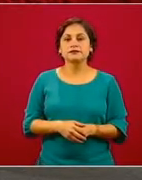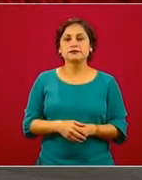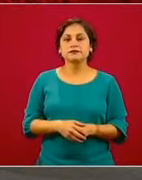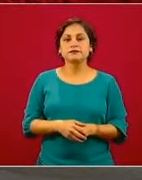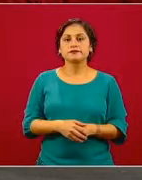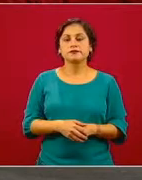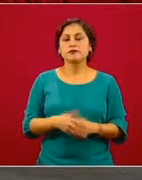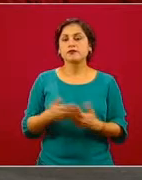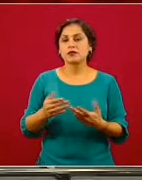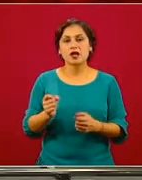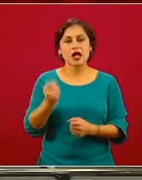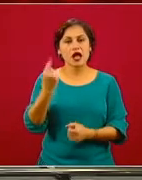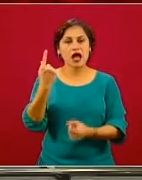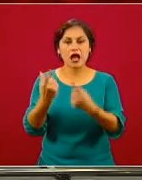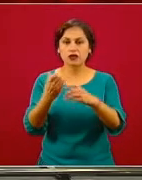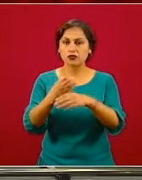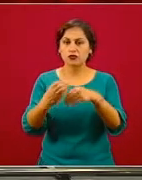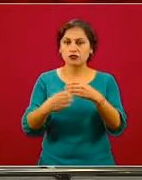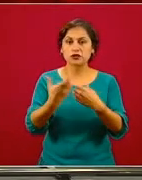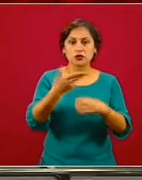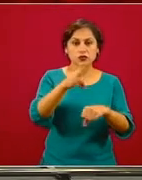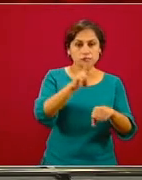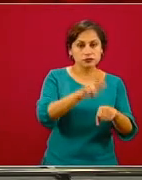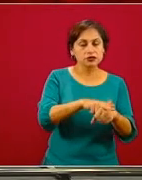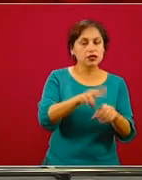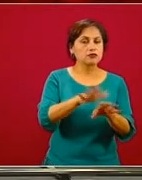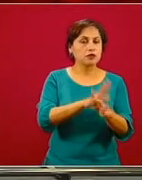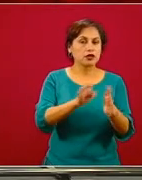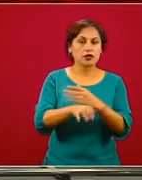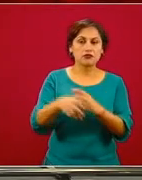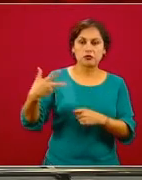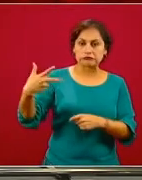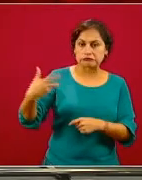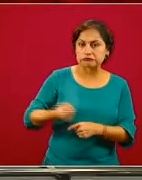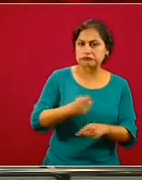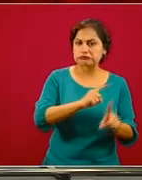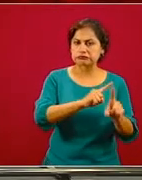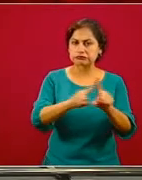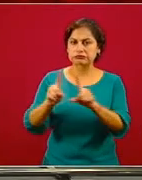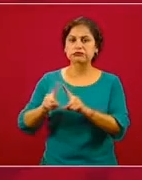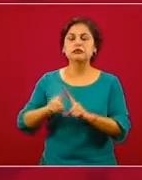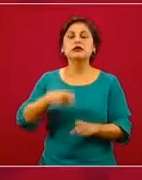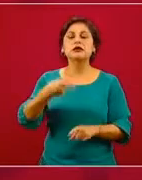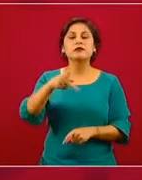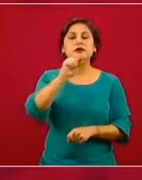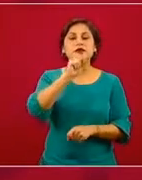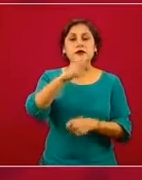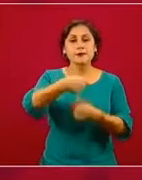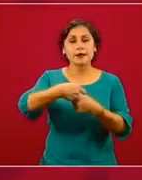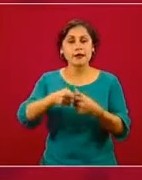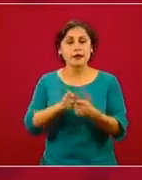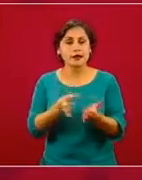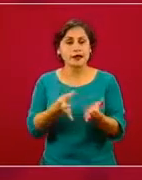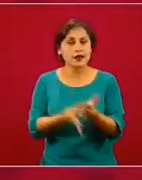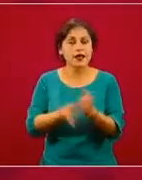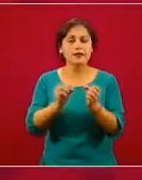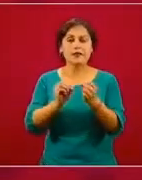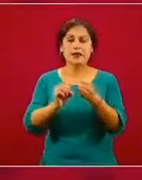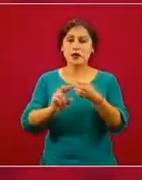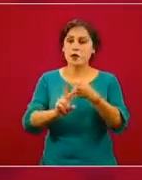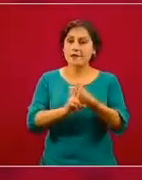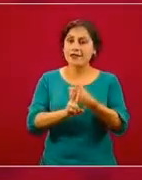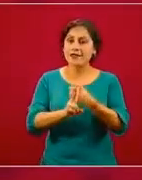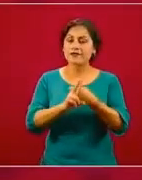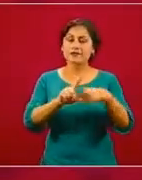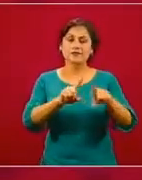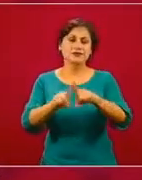they are exposed as well to hazardous residues and